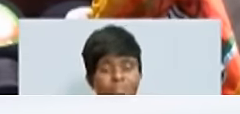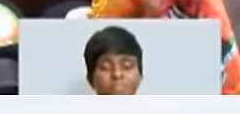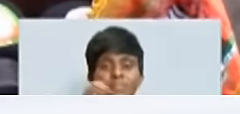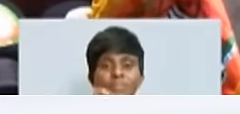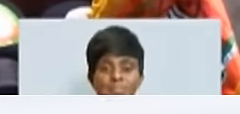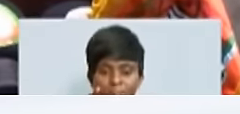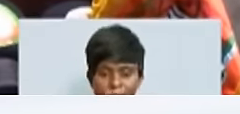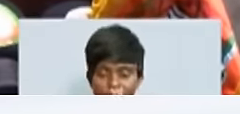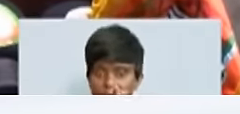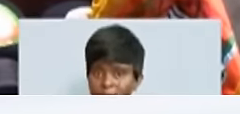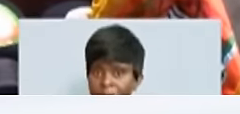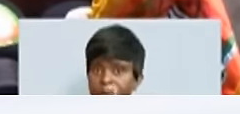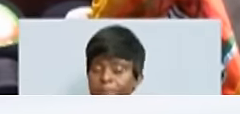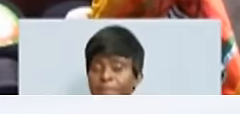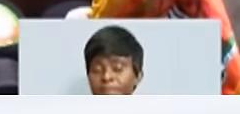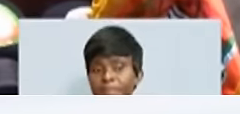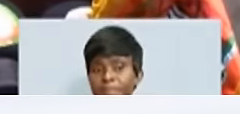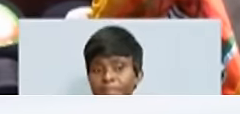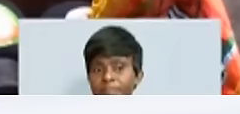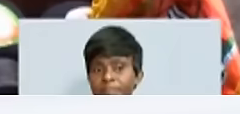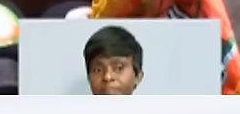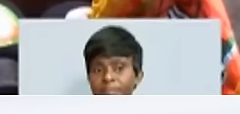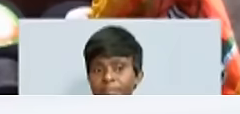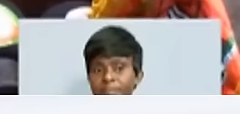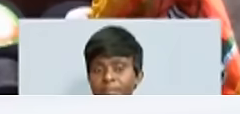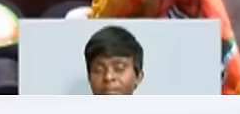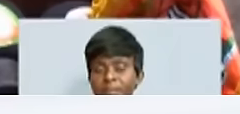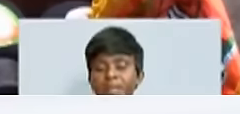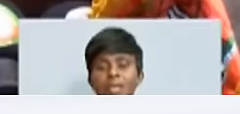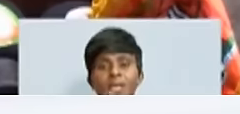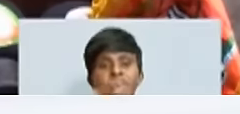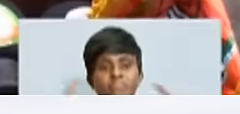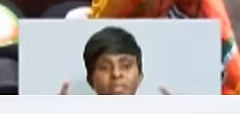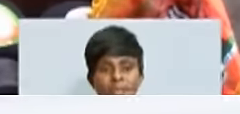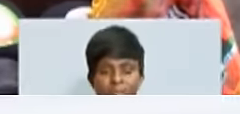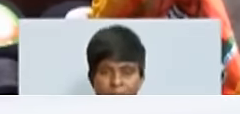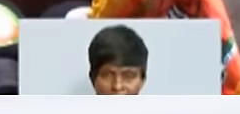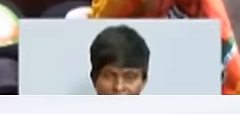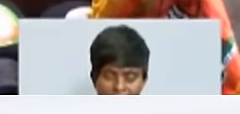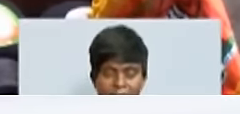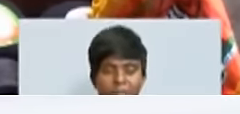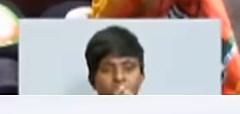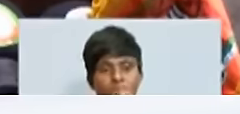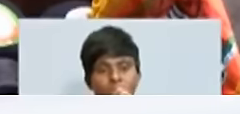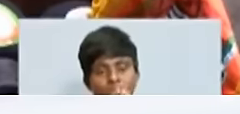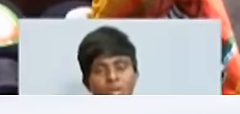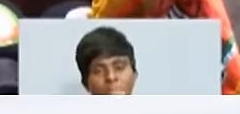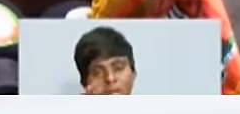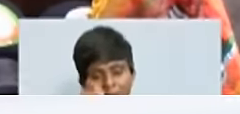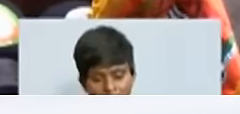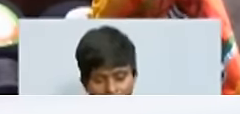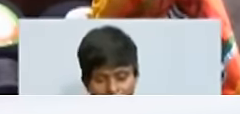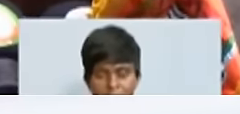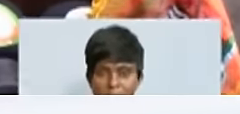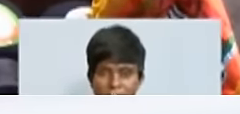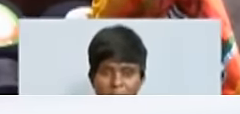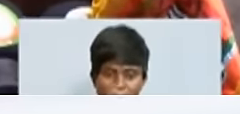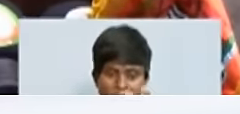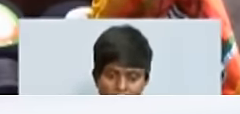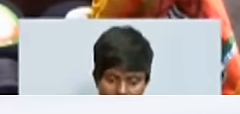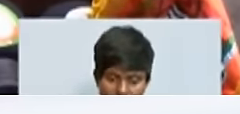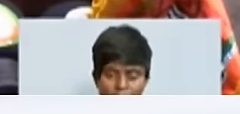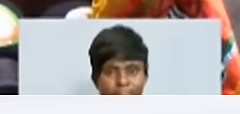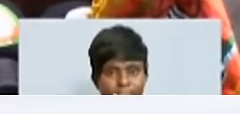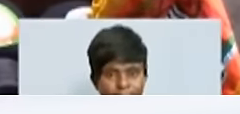through this platform. Big change. There are glitches, the effort is to continue to clean up the